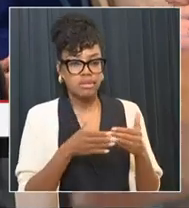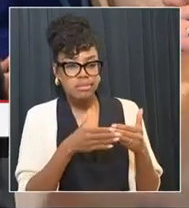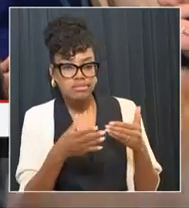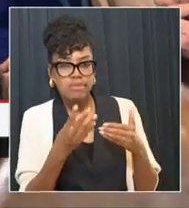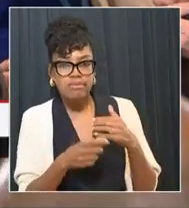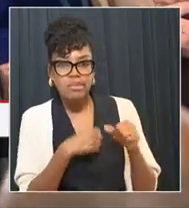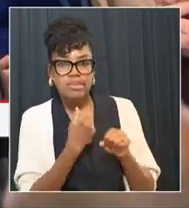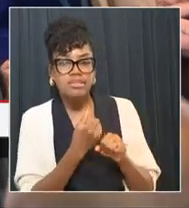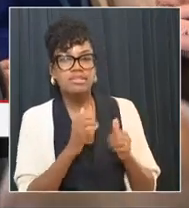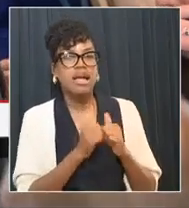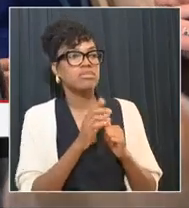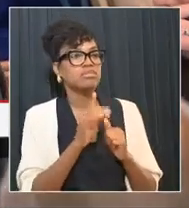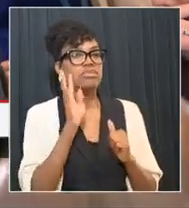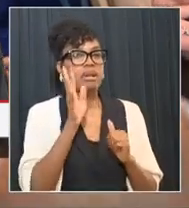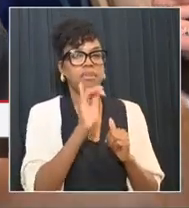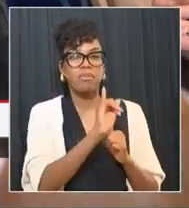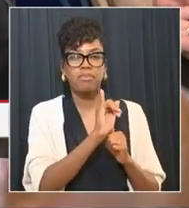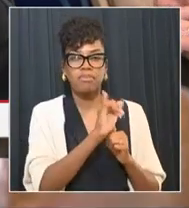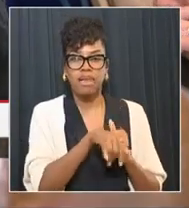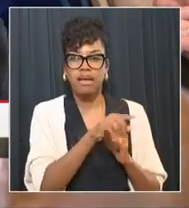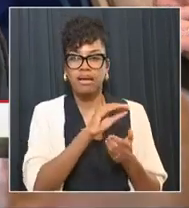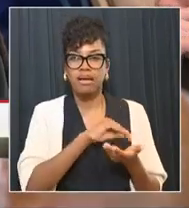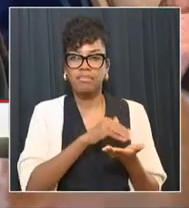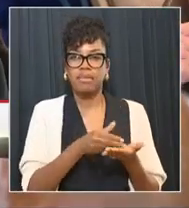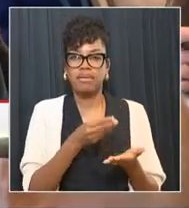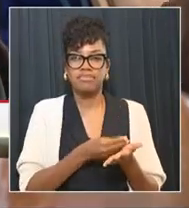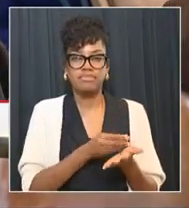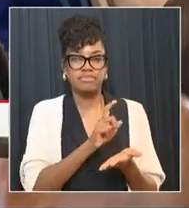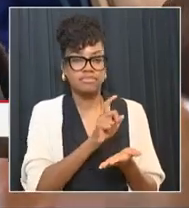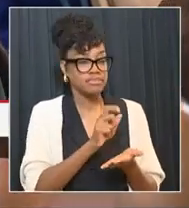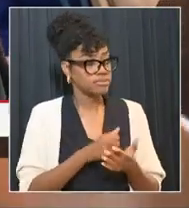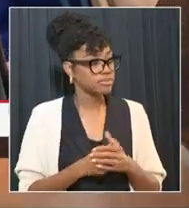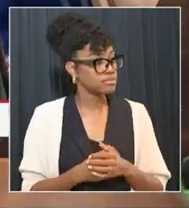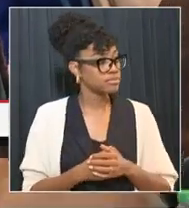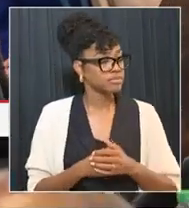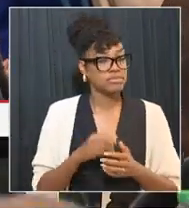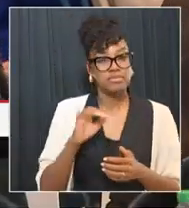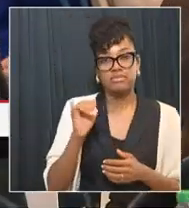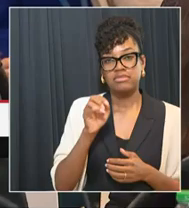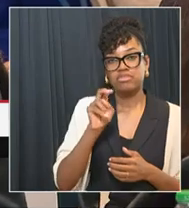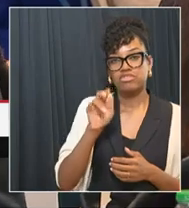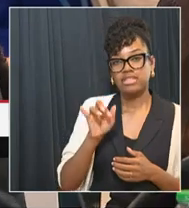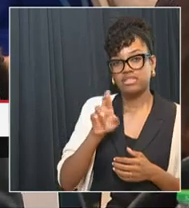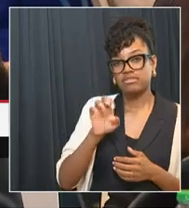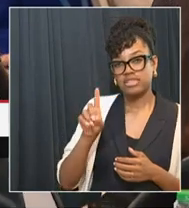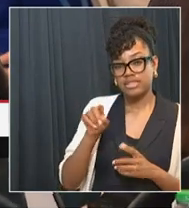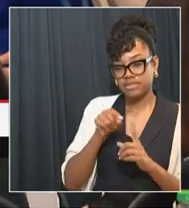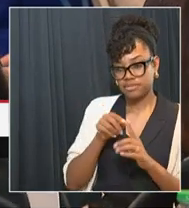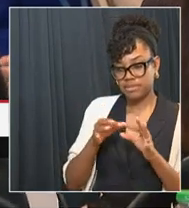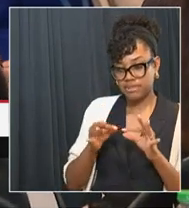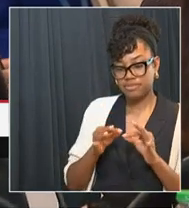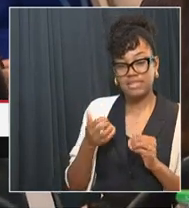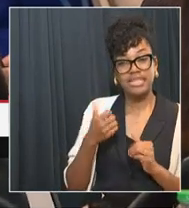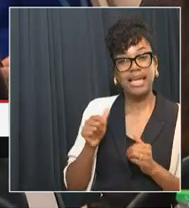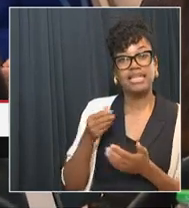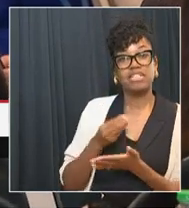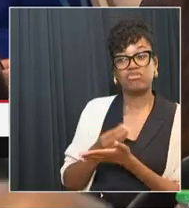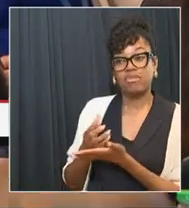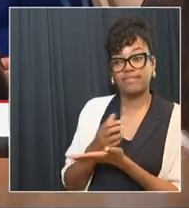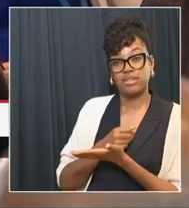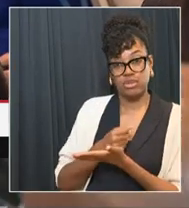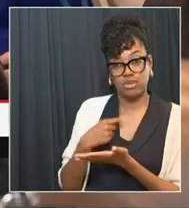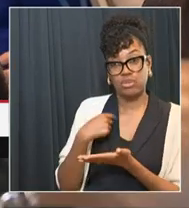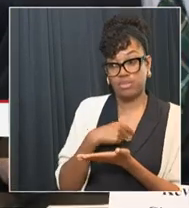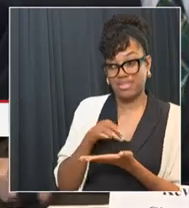that amount? I don't. Go ahead. So any revenues scored would be done by the